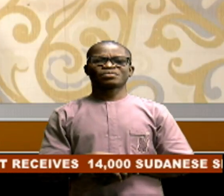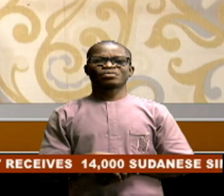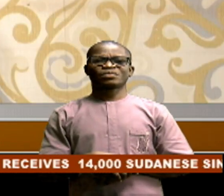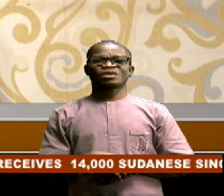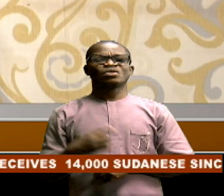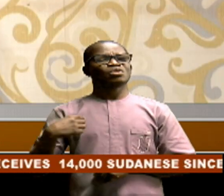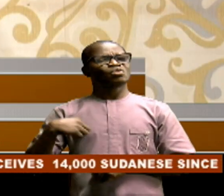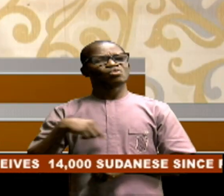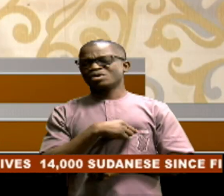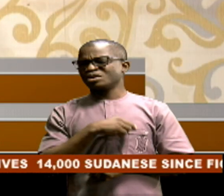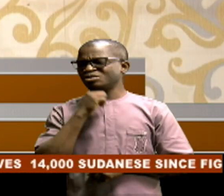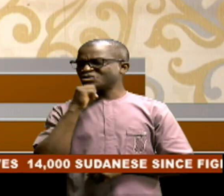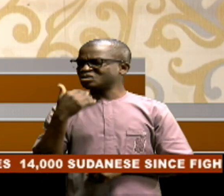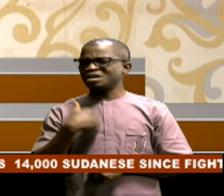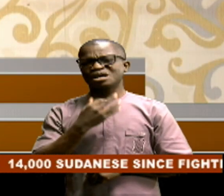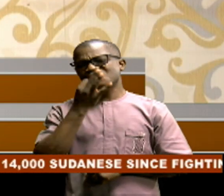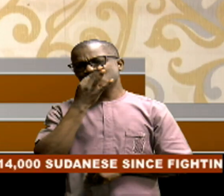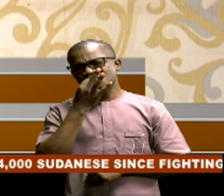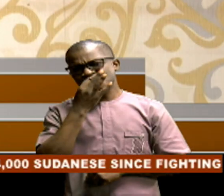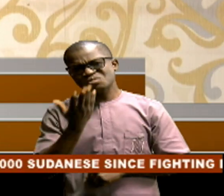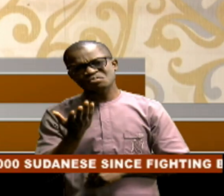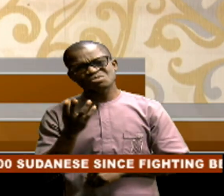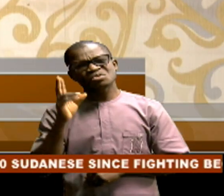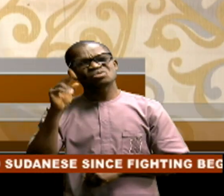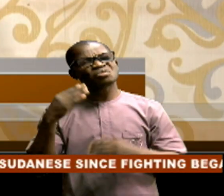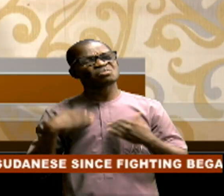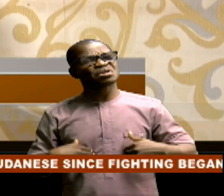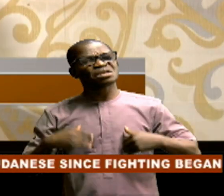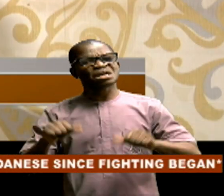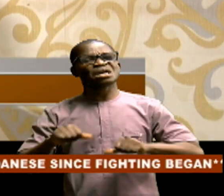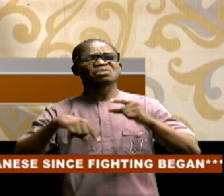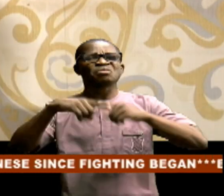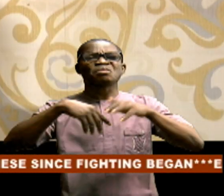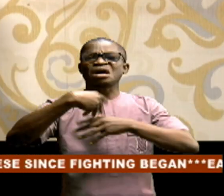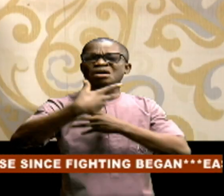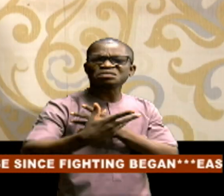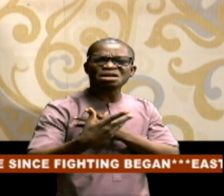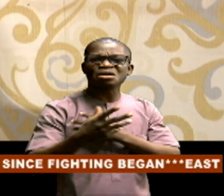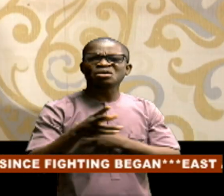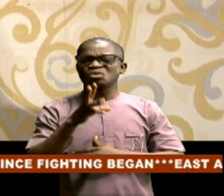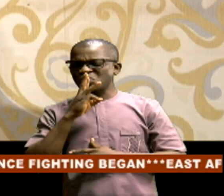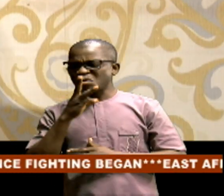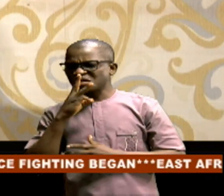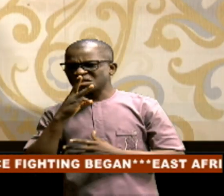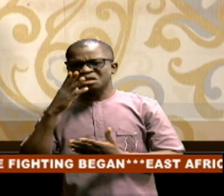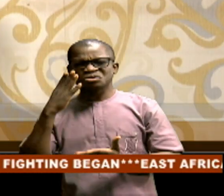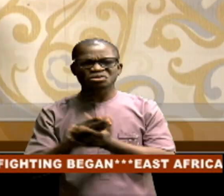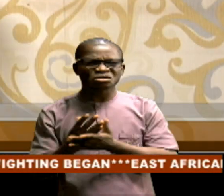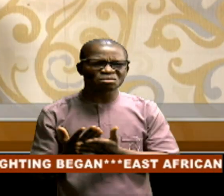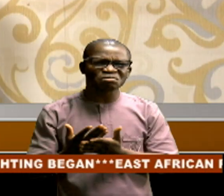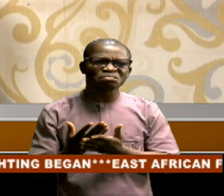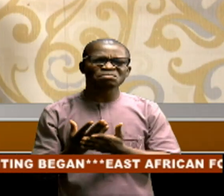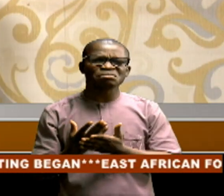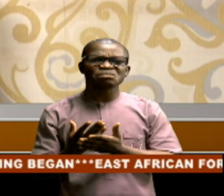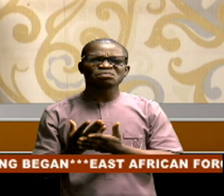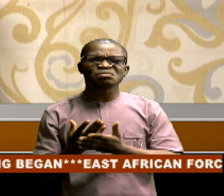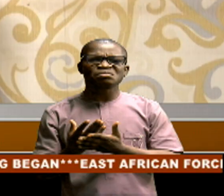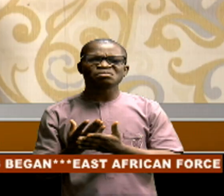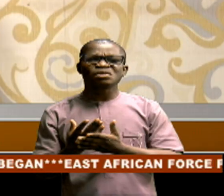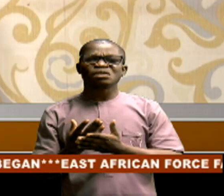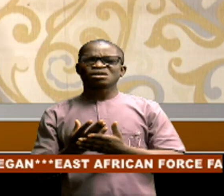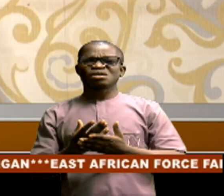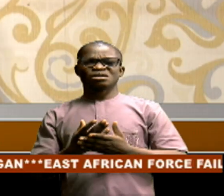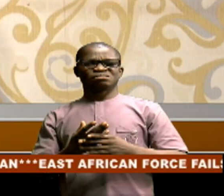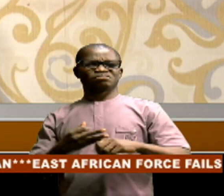We didn't have food and no one could go outside. The water was cut off and the rapid support forces